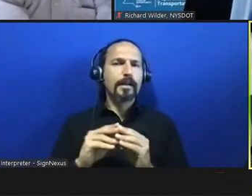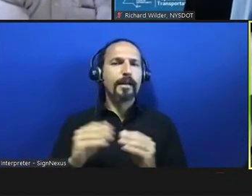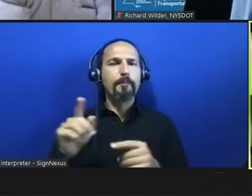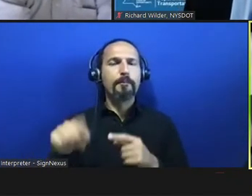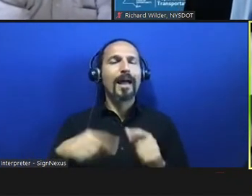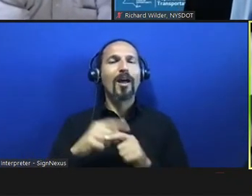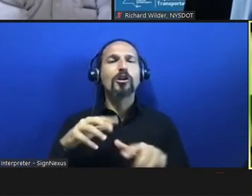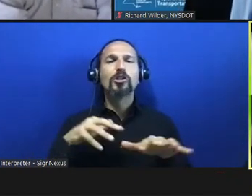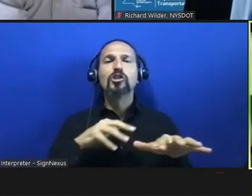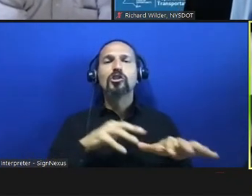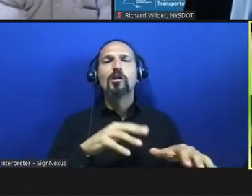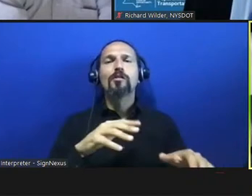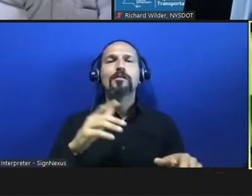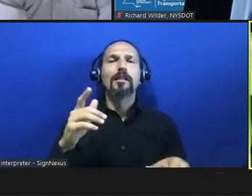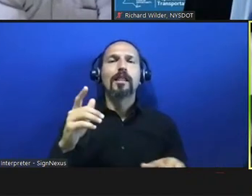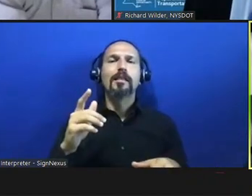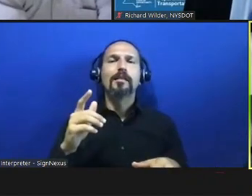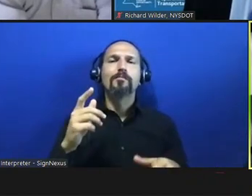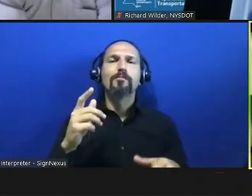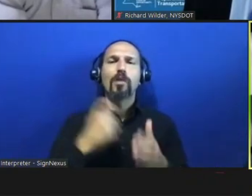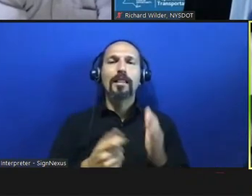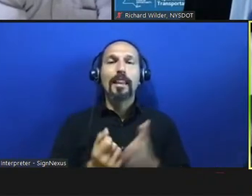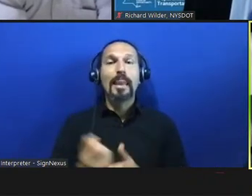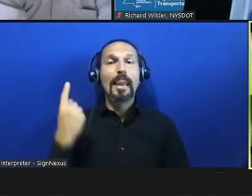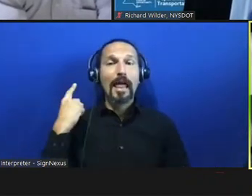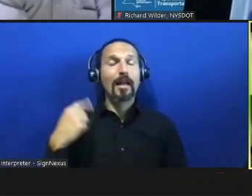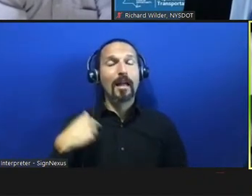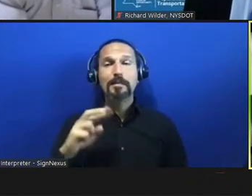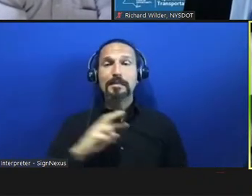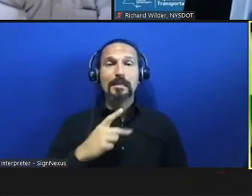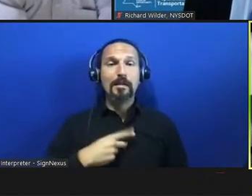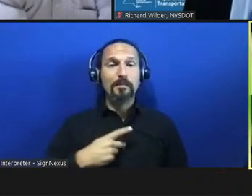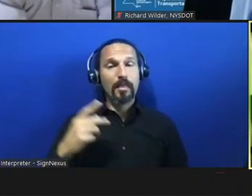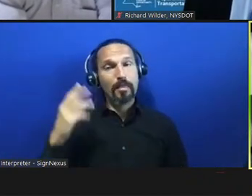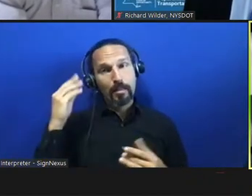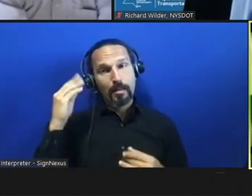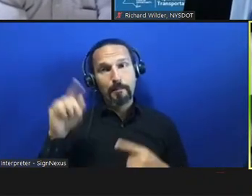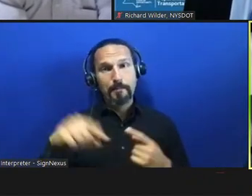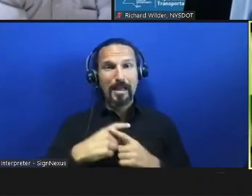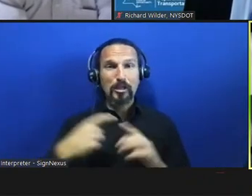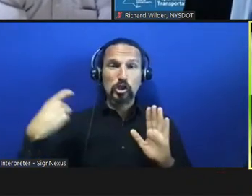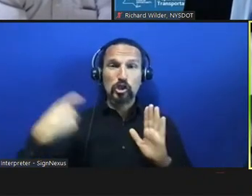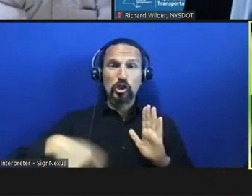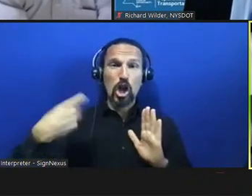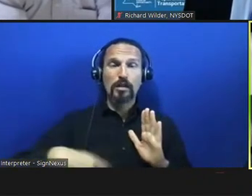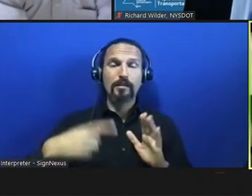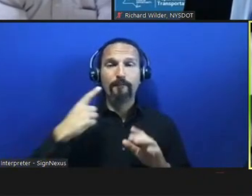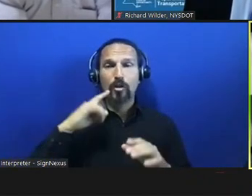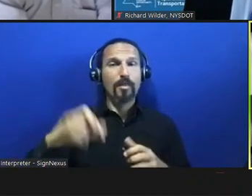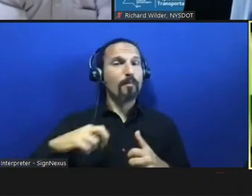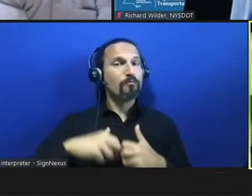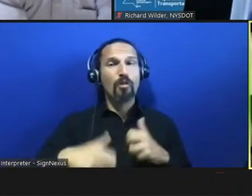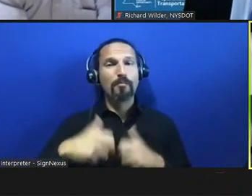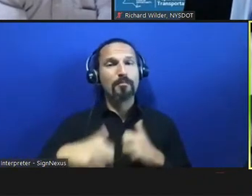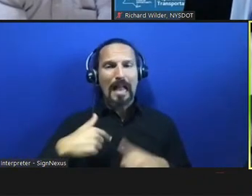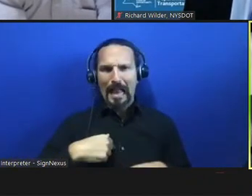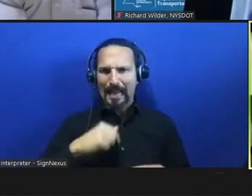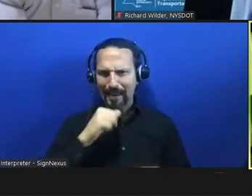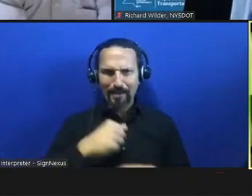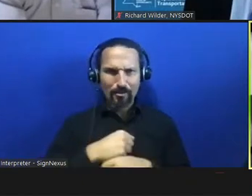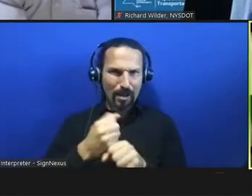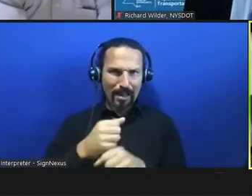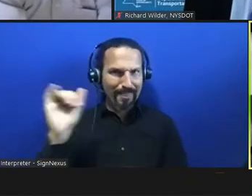last year I was upset at the thought of being exorbitantly charged for a problem that I wasn't really creating